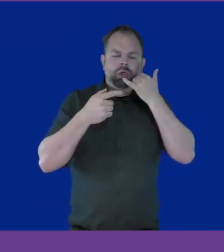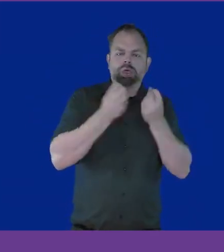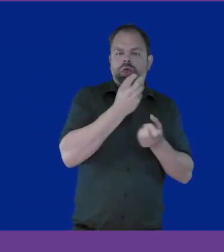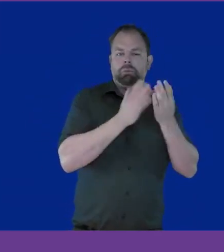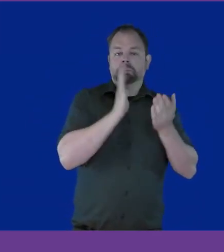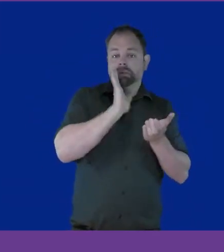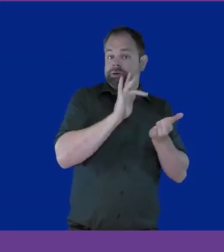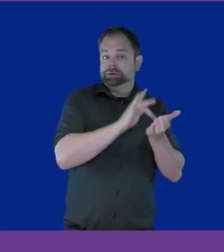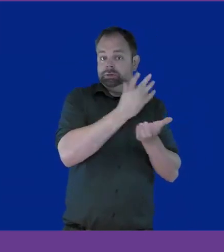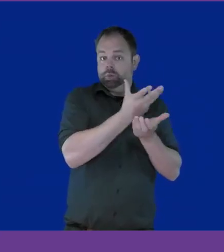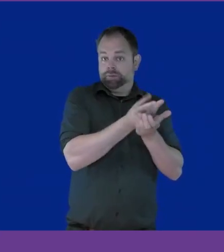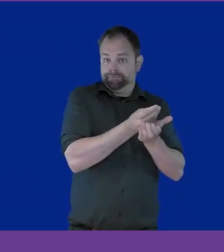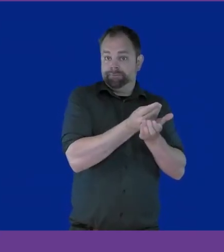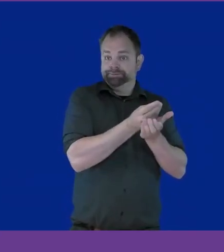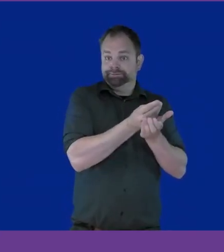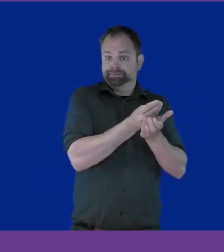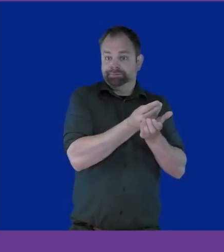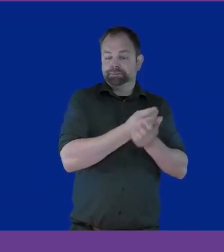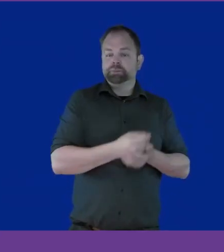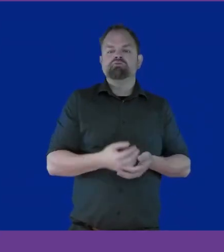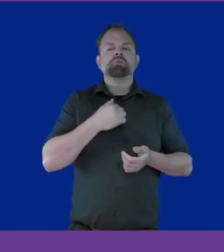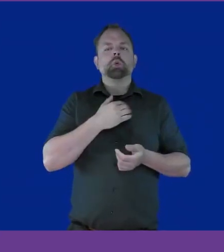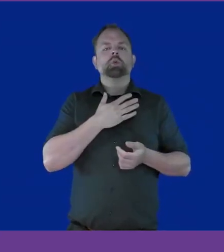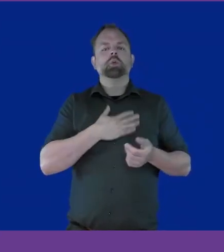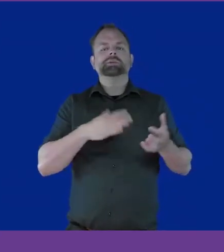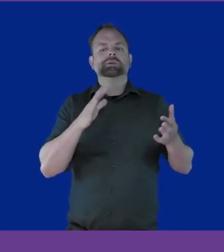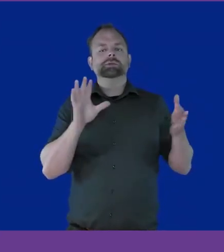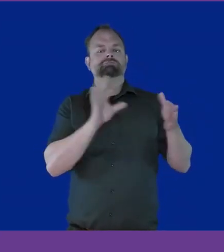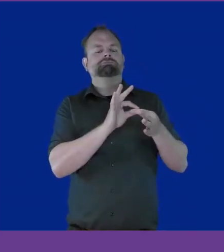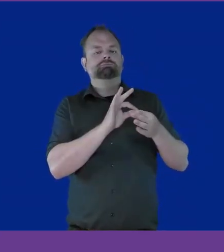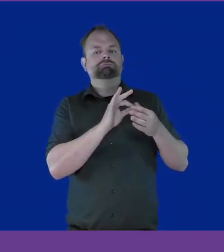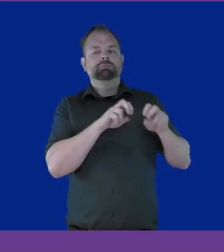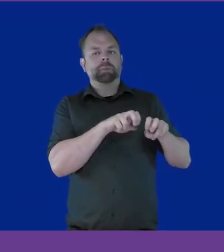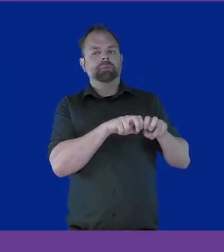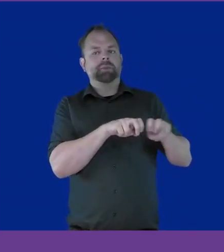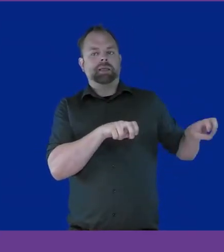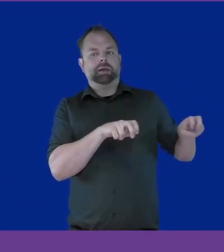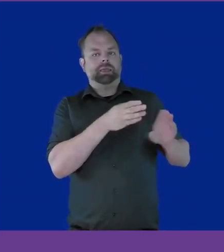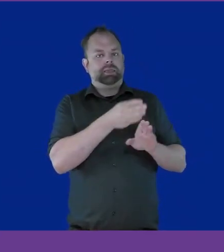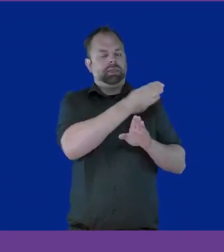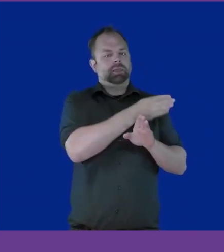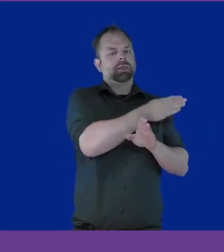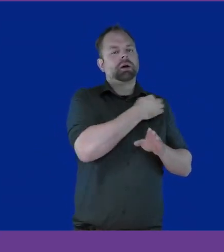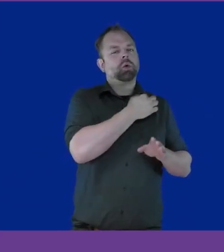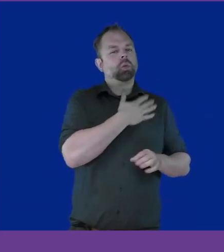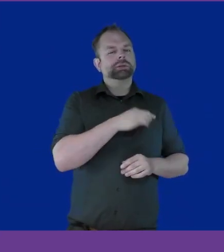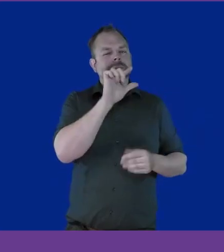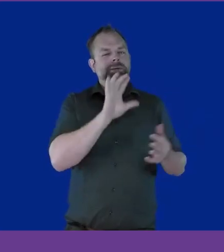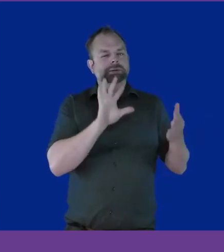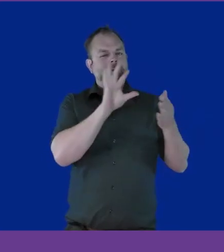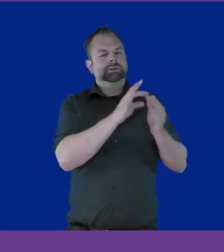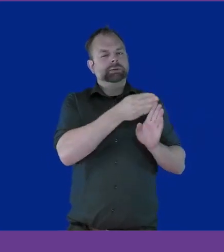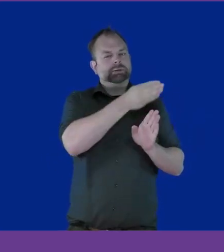fascinating discussion about bringing the interaction with ATMs to your